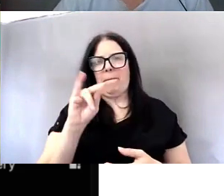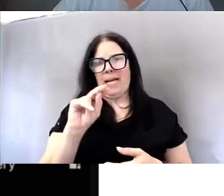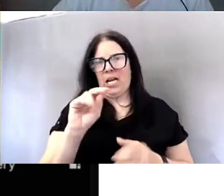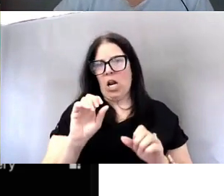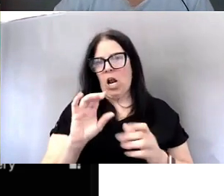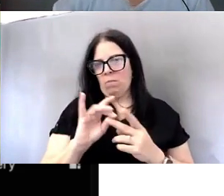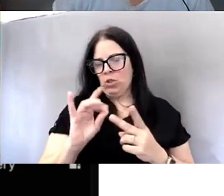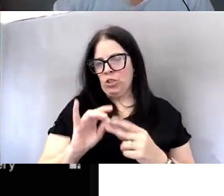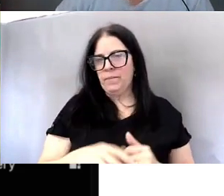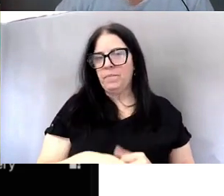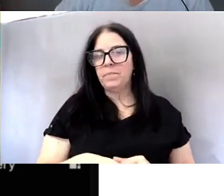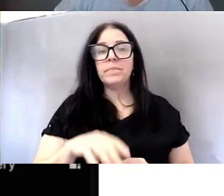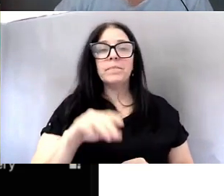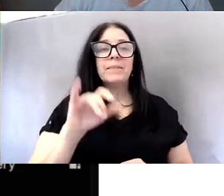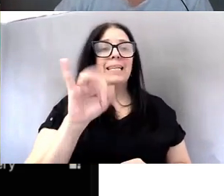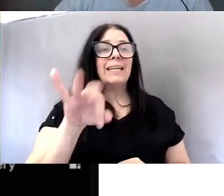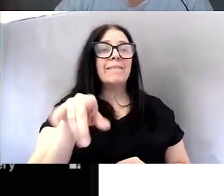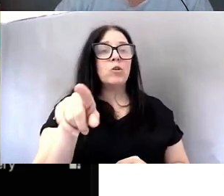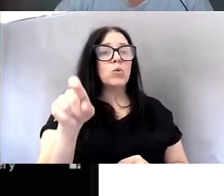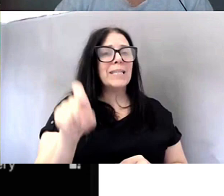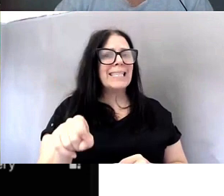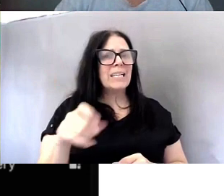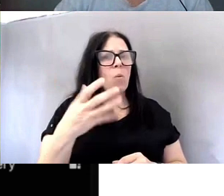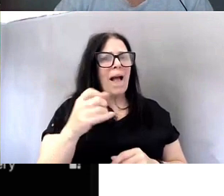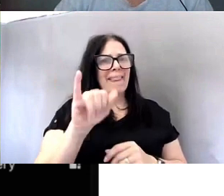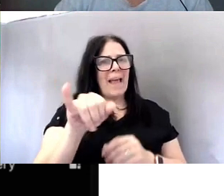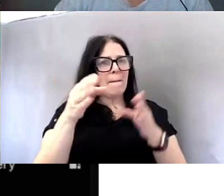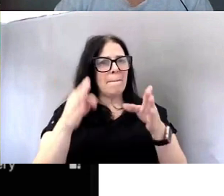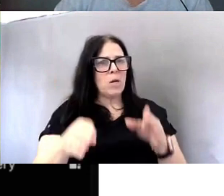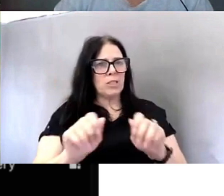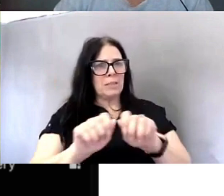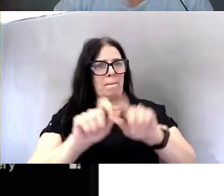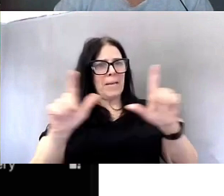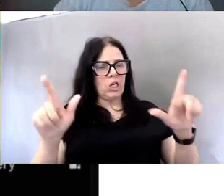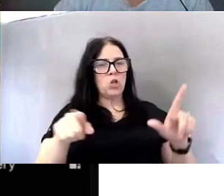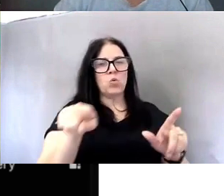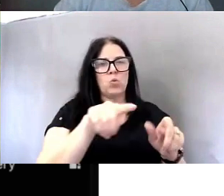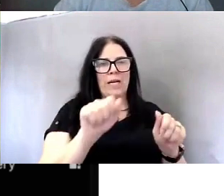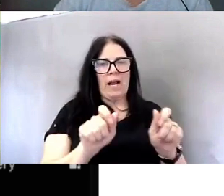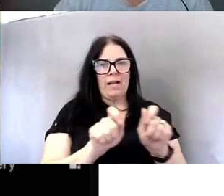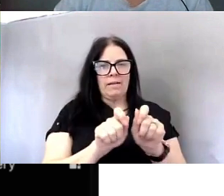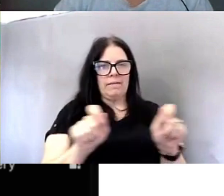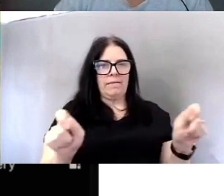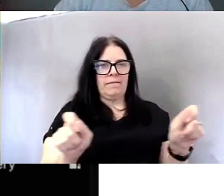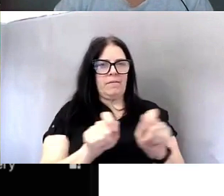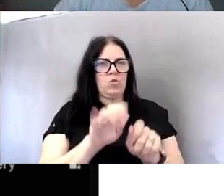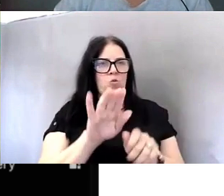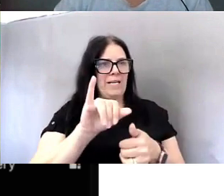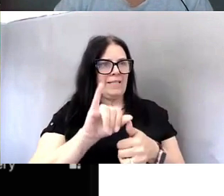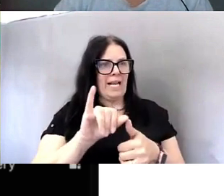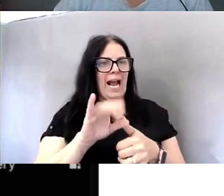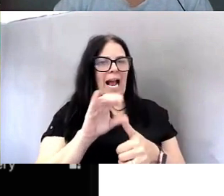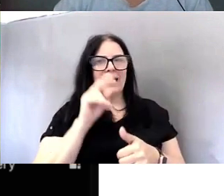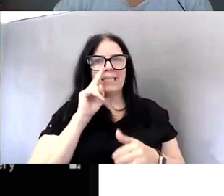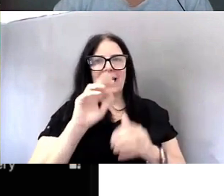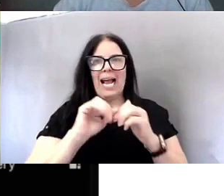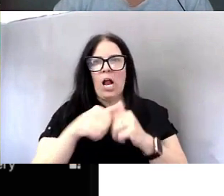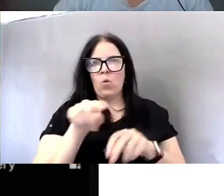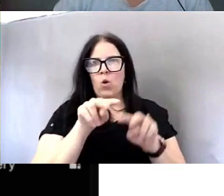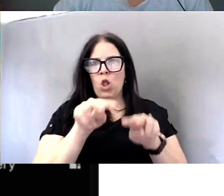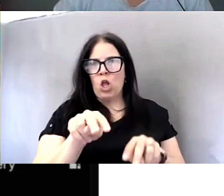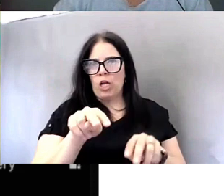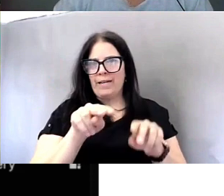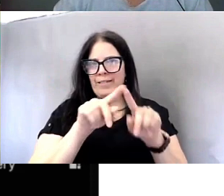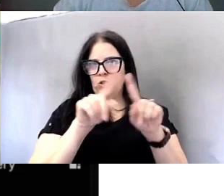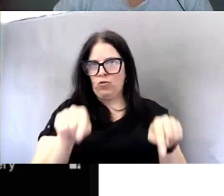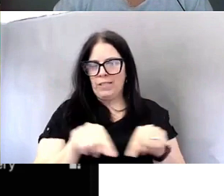video to be a bit bigger, there is an option to resize your screen and also change the way you look at the screen. So a